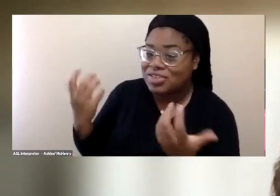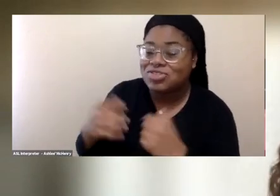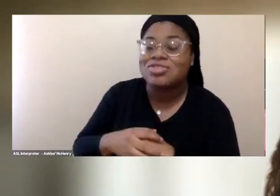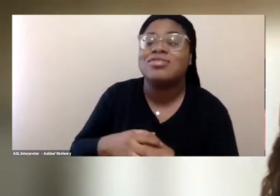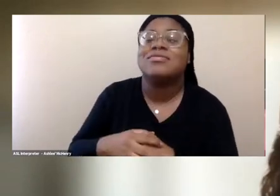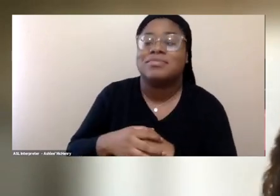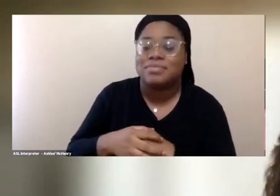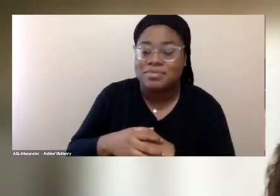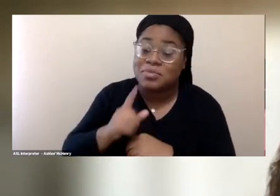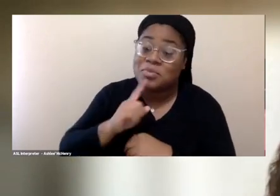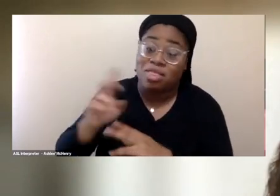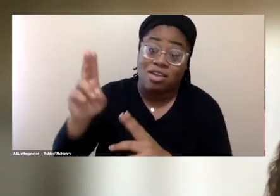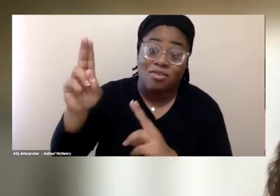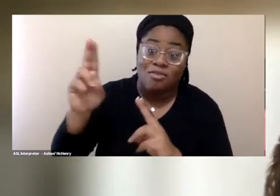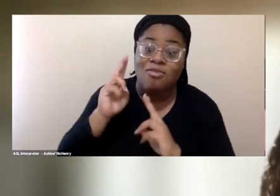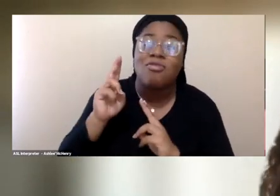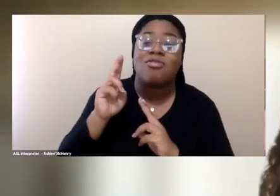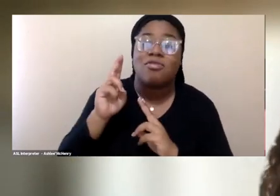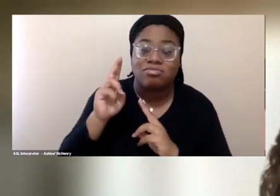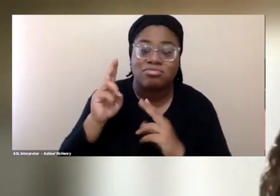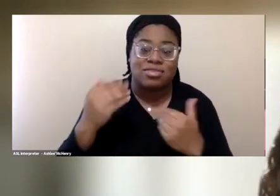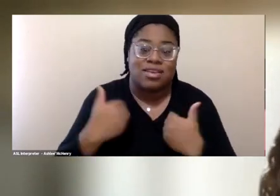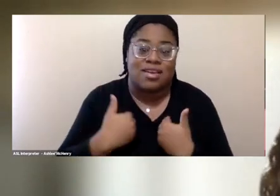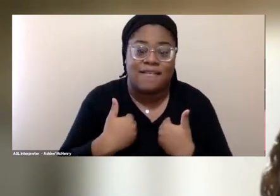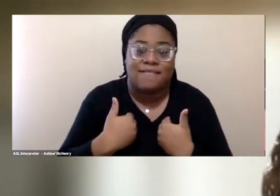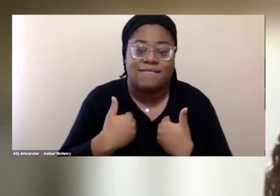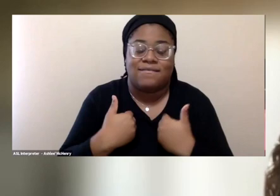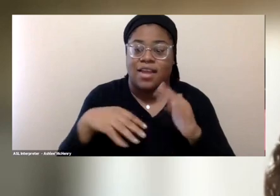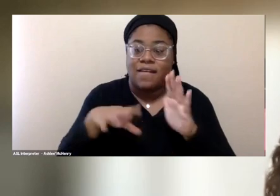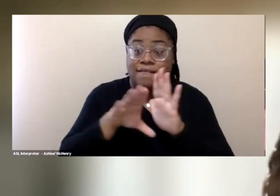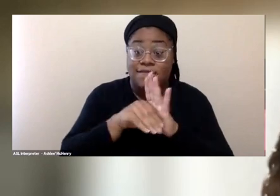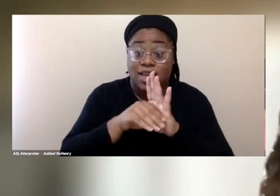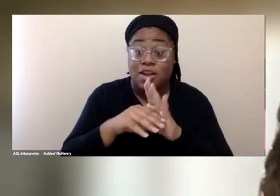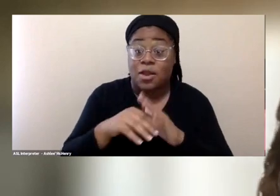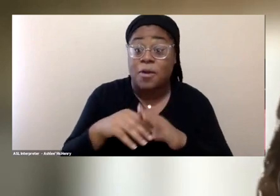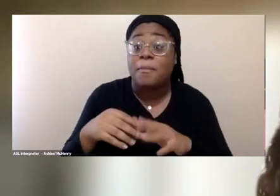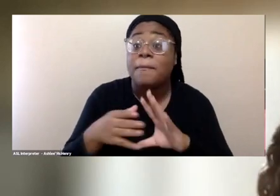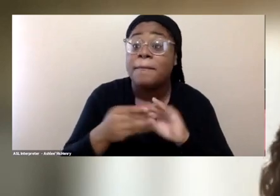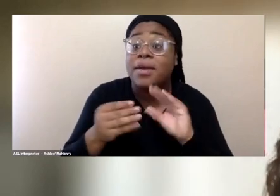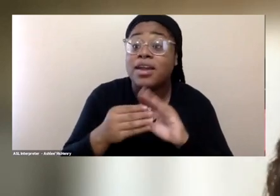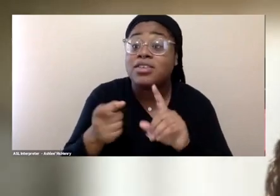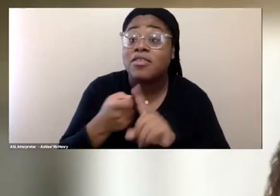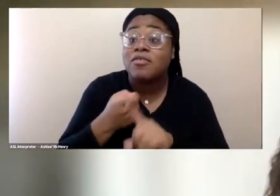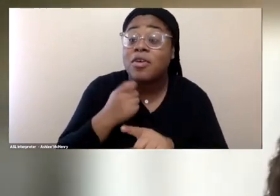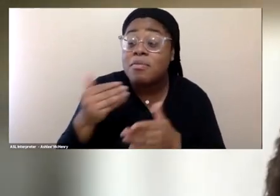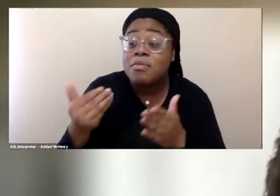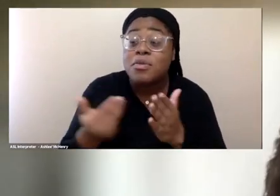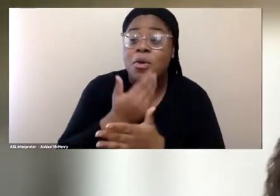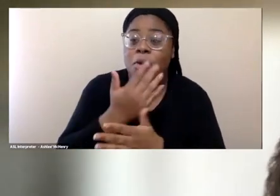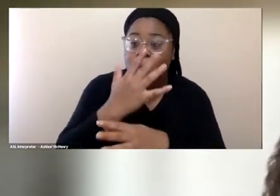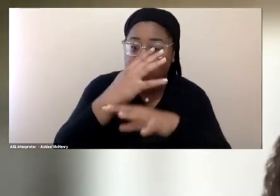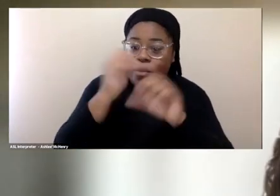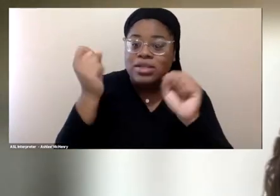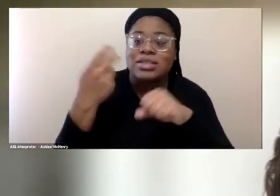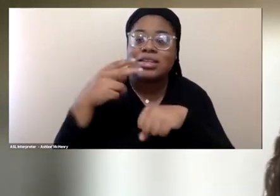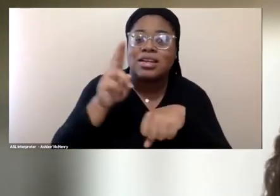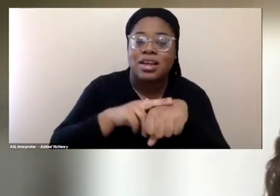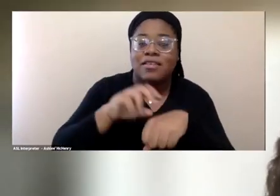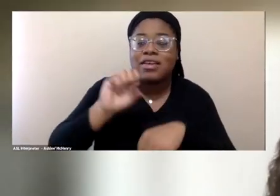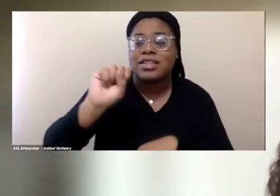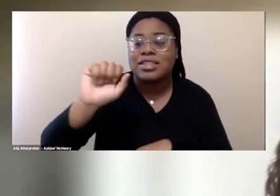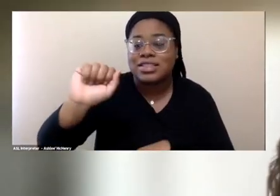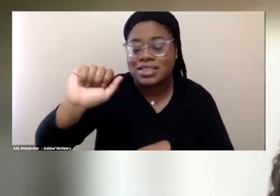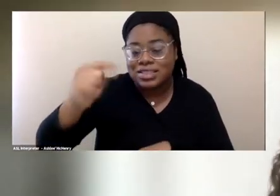really, really honored to have a video message from the newly appointed national president of